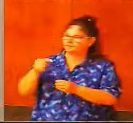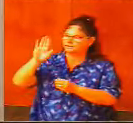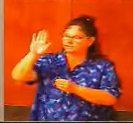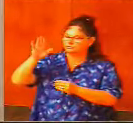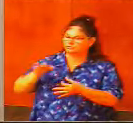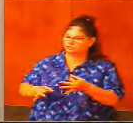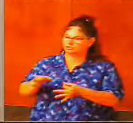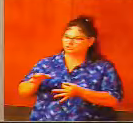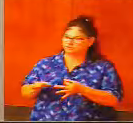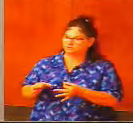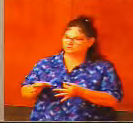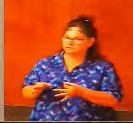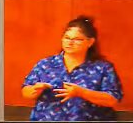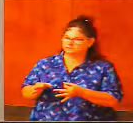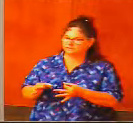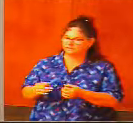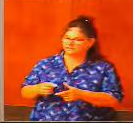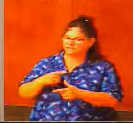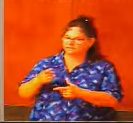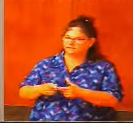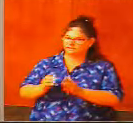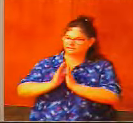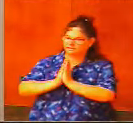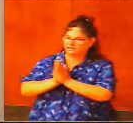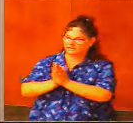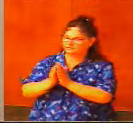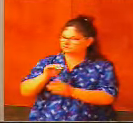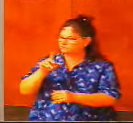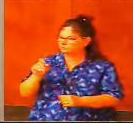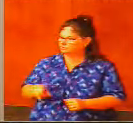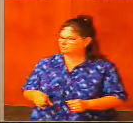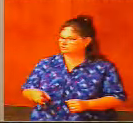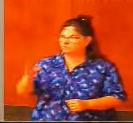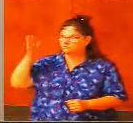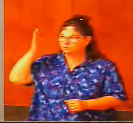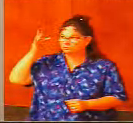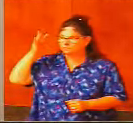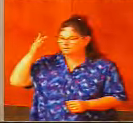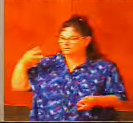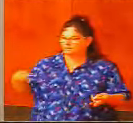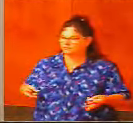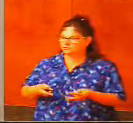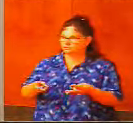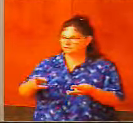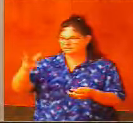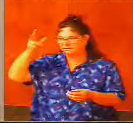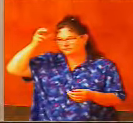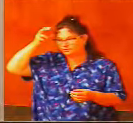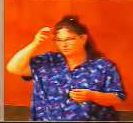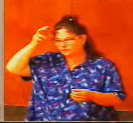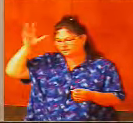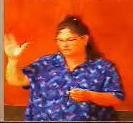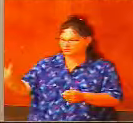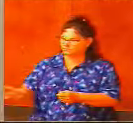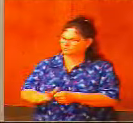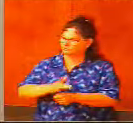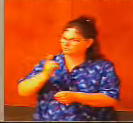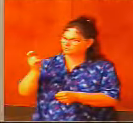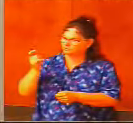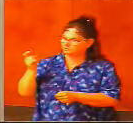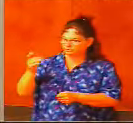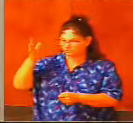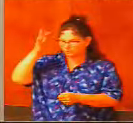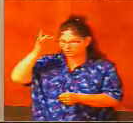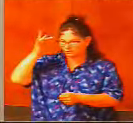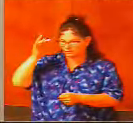judgments." And then he asked the question, why does the way of the wicked prosper? Why